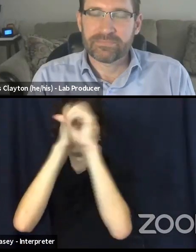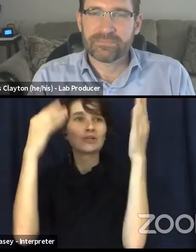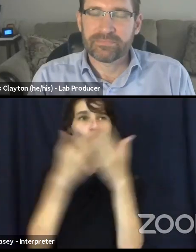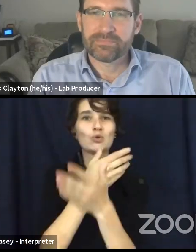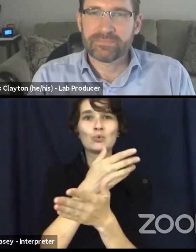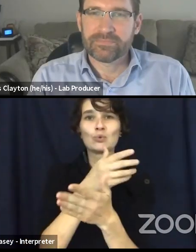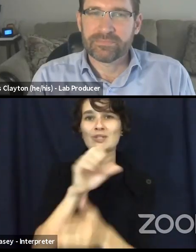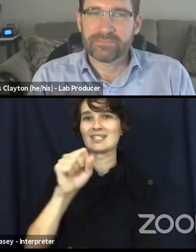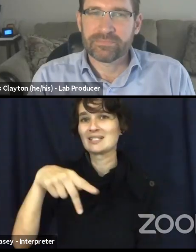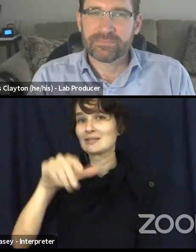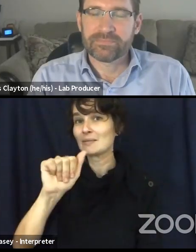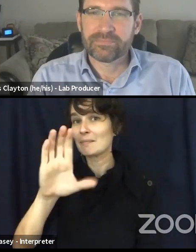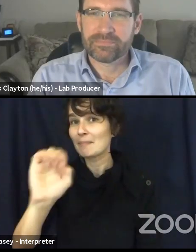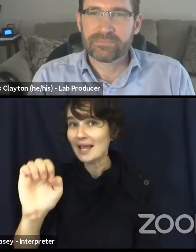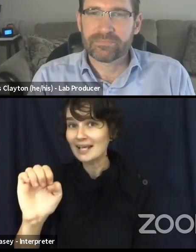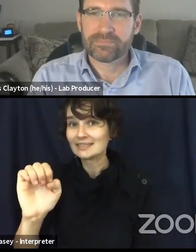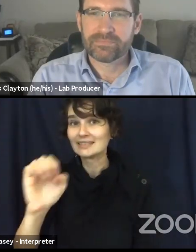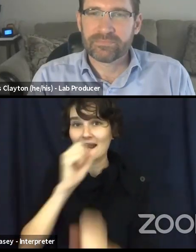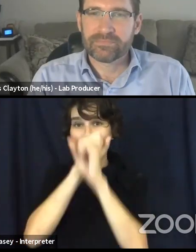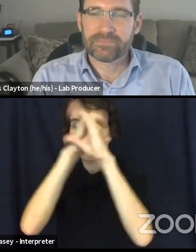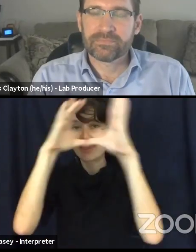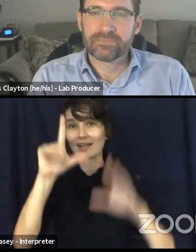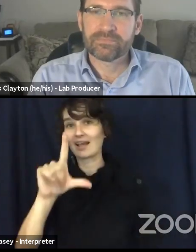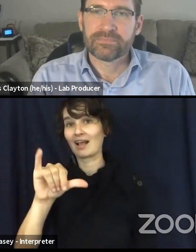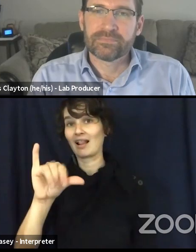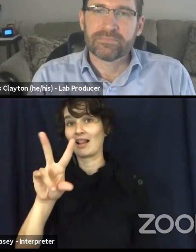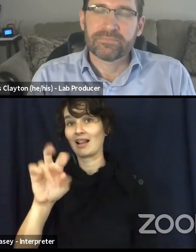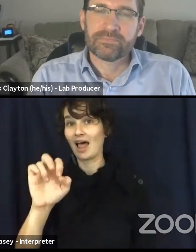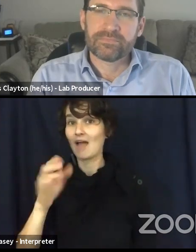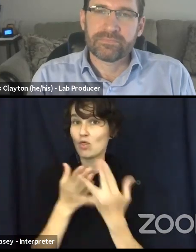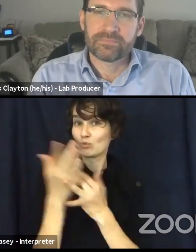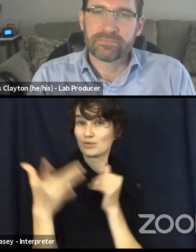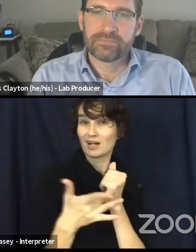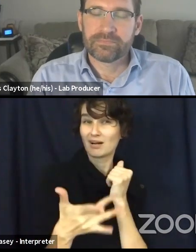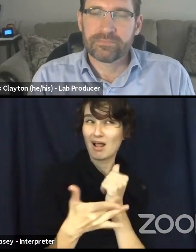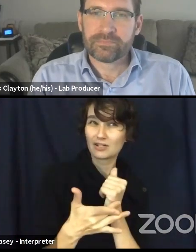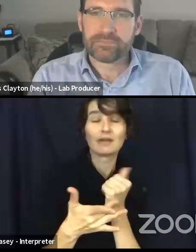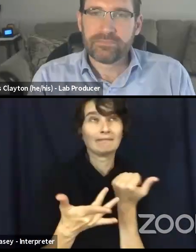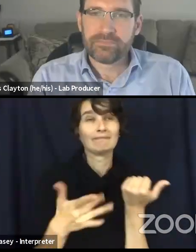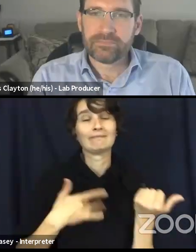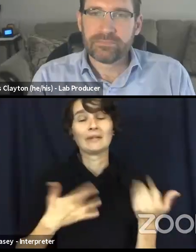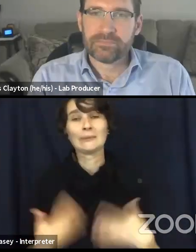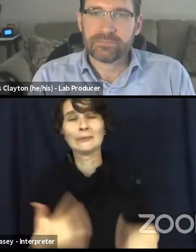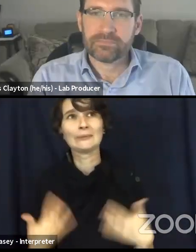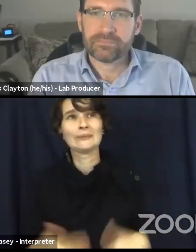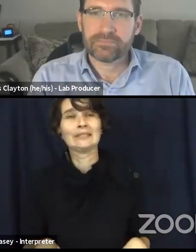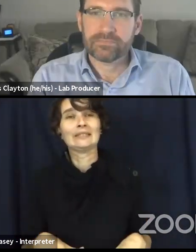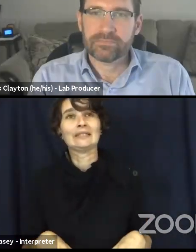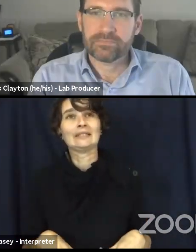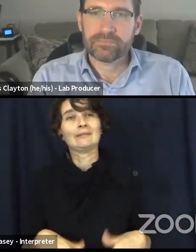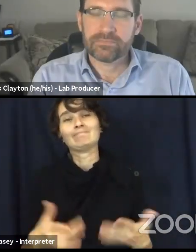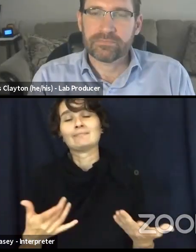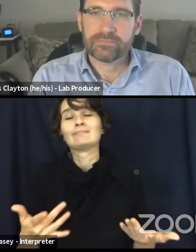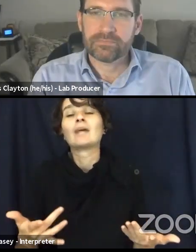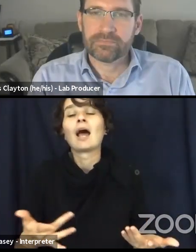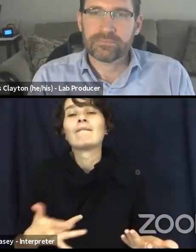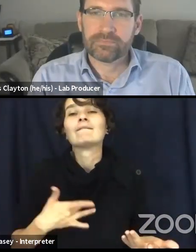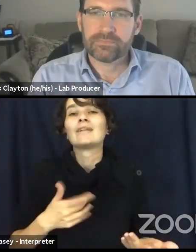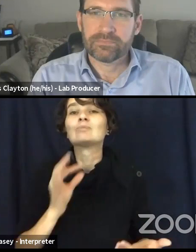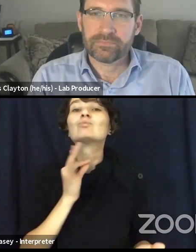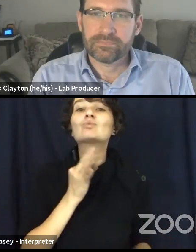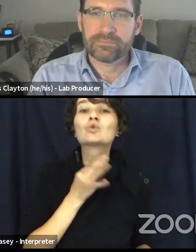in rethinking liveness through technological means. So for me, it's been important to chase curiosity and accept a